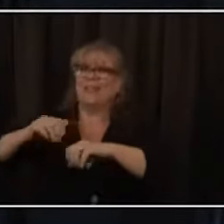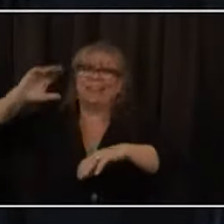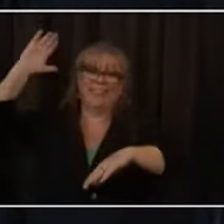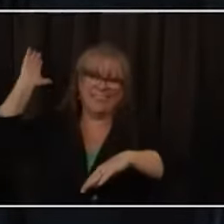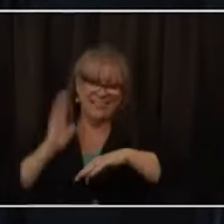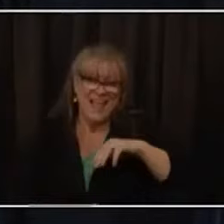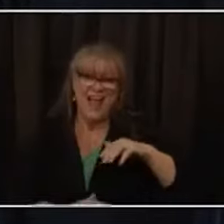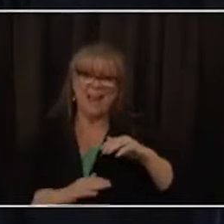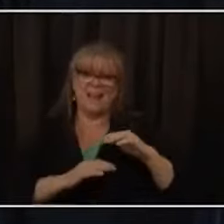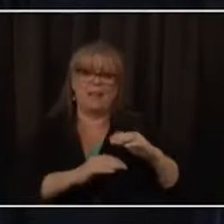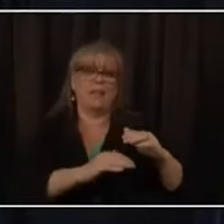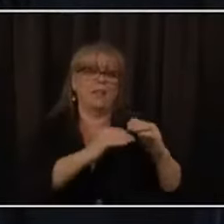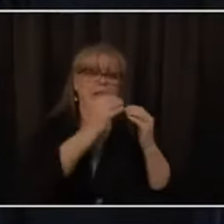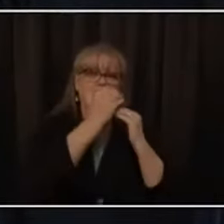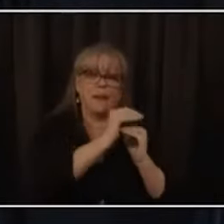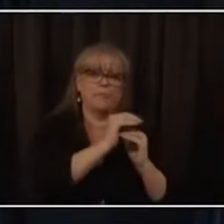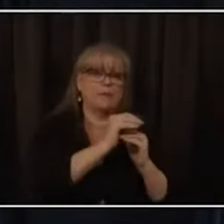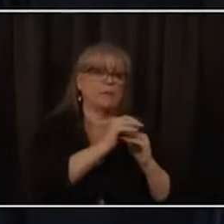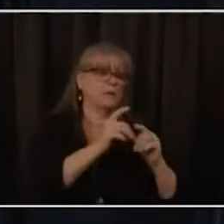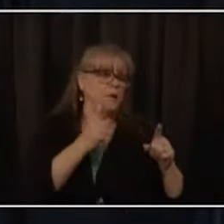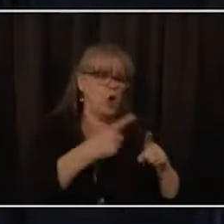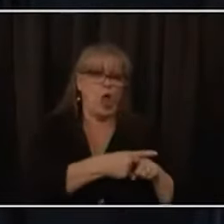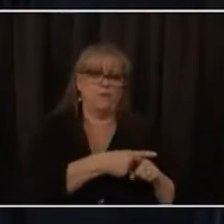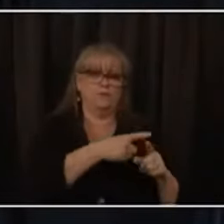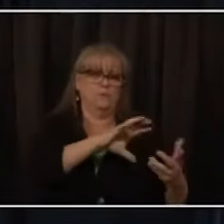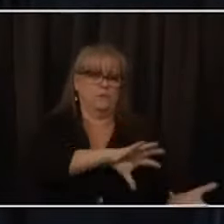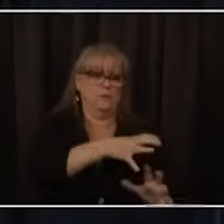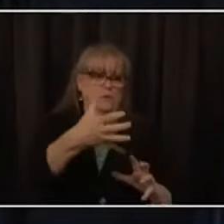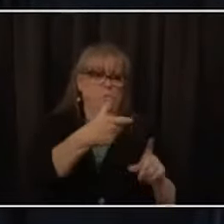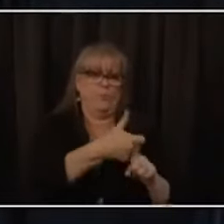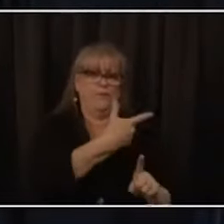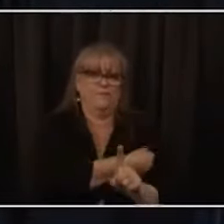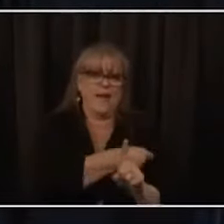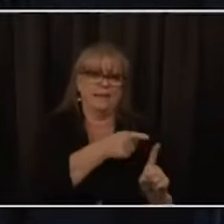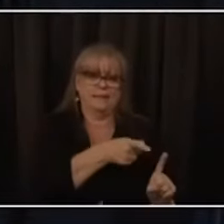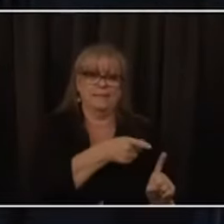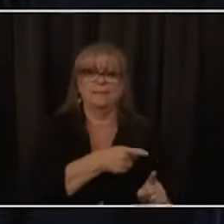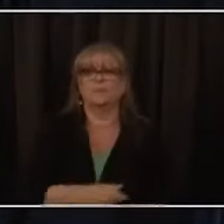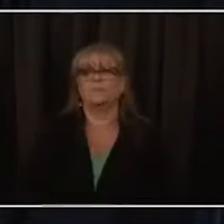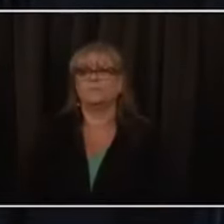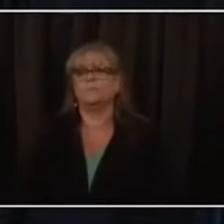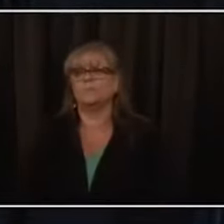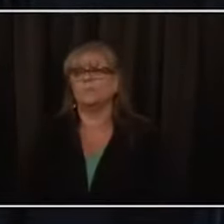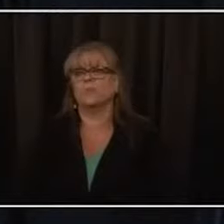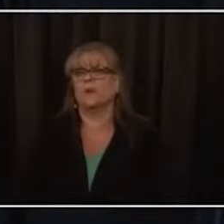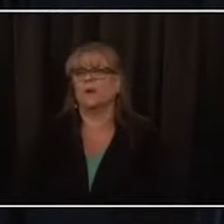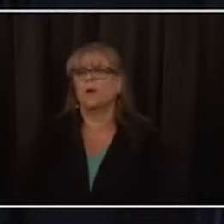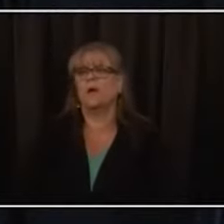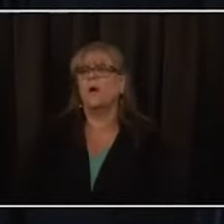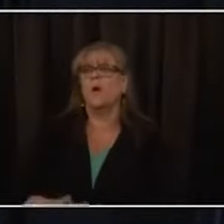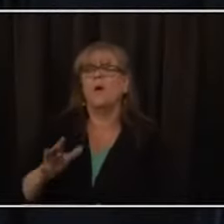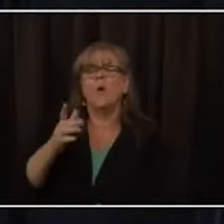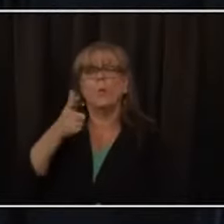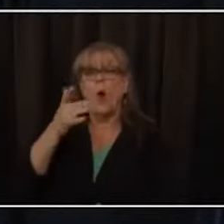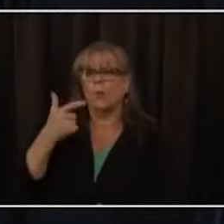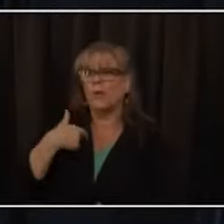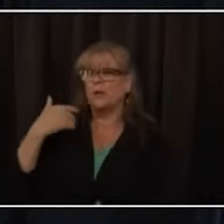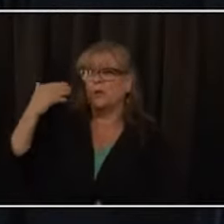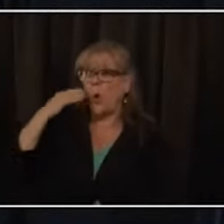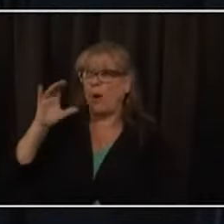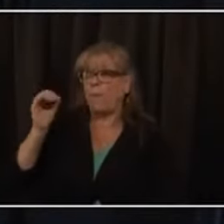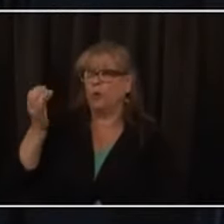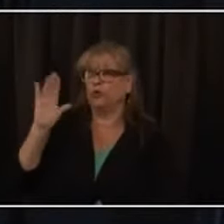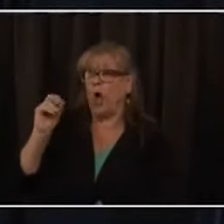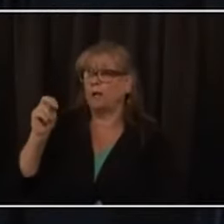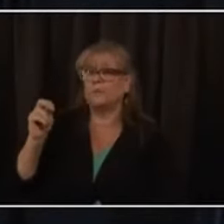of these incidences of side effects from vaccines. Nothing I know about Johnson & Johnson would deter me from getting the